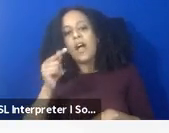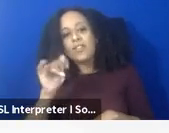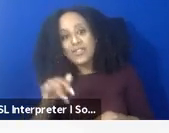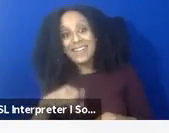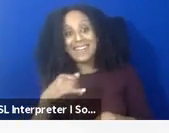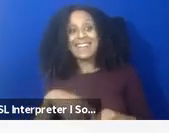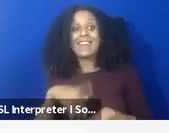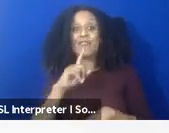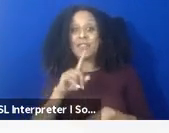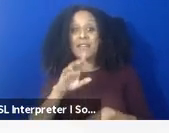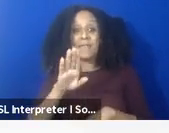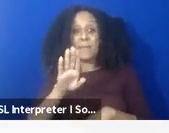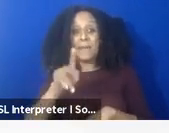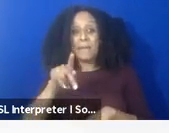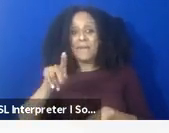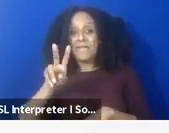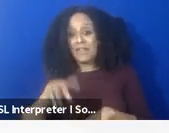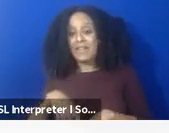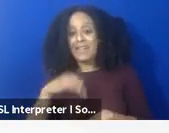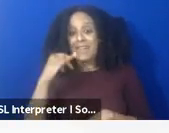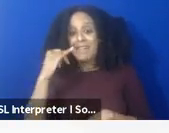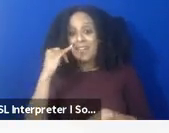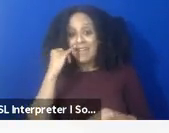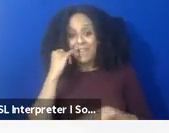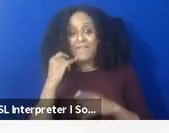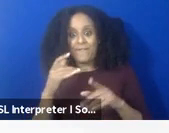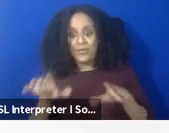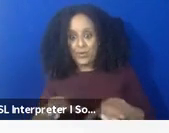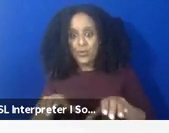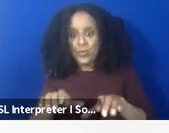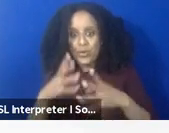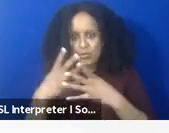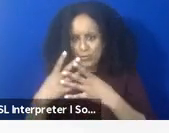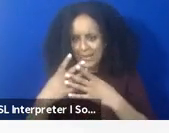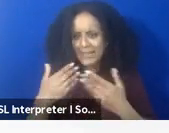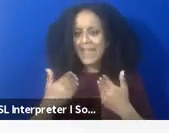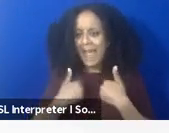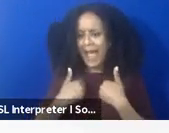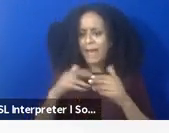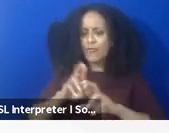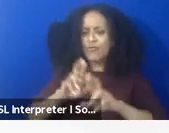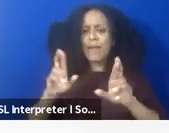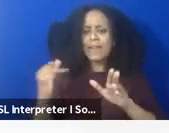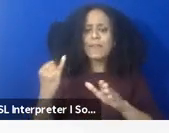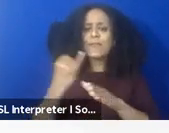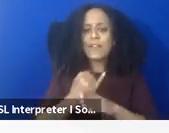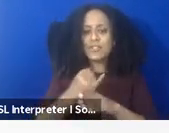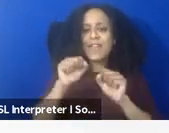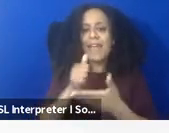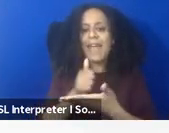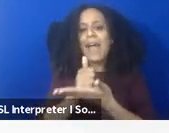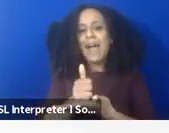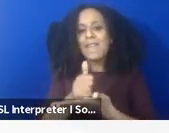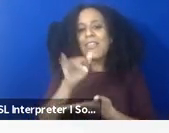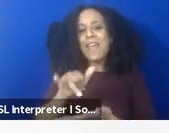at risk and you perform a screening and it seems they're at a falls risk, there are interventions that can help. And that's a lot of what Dr.